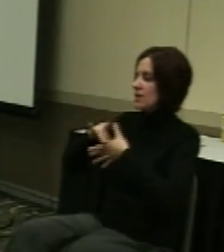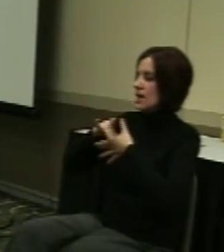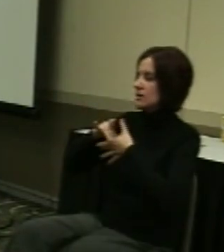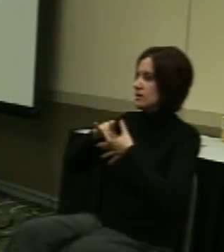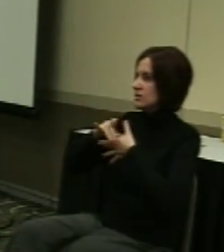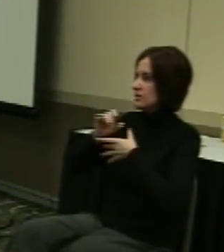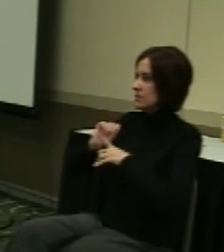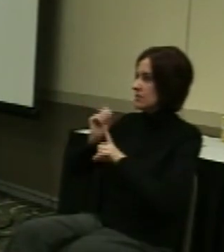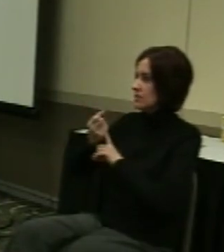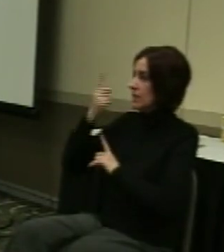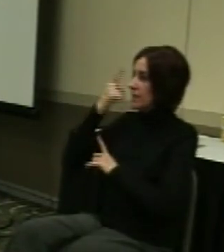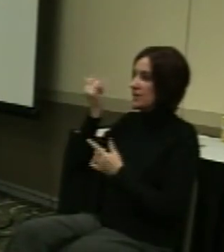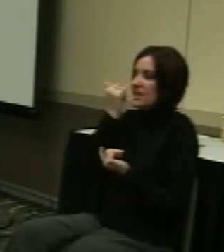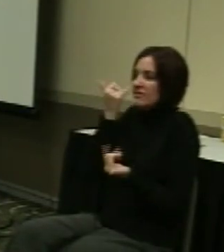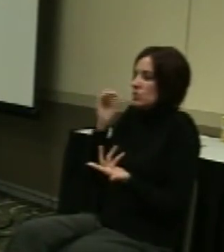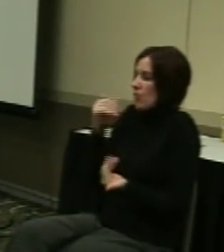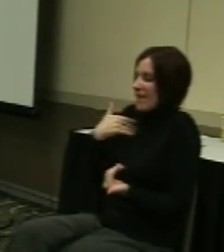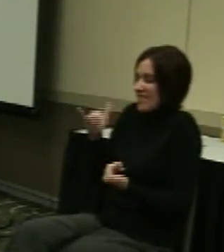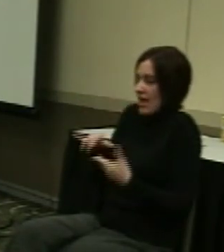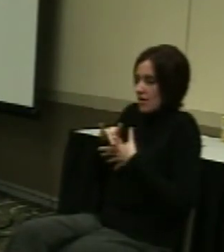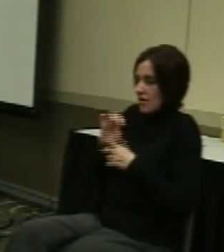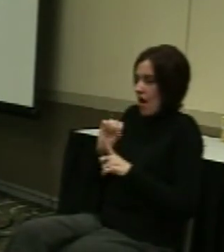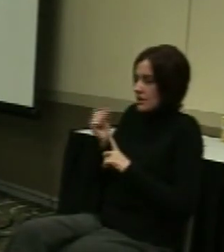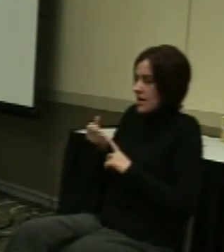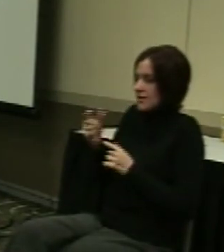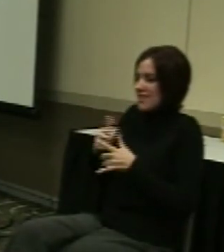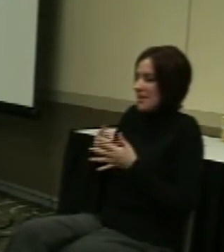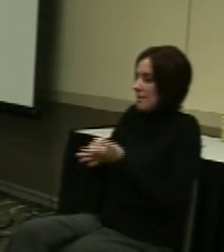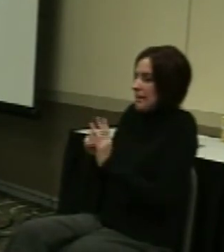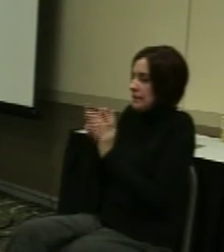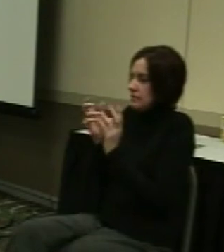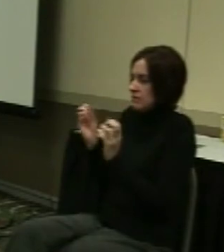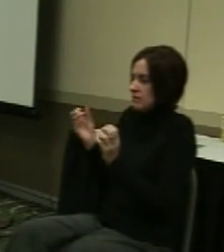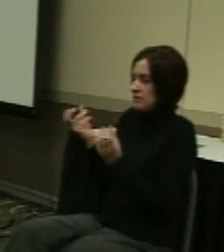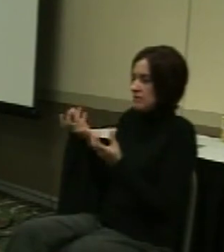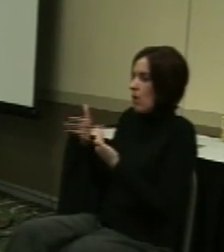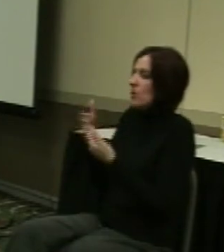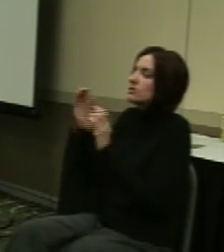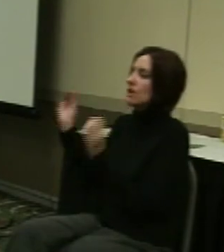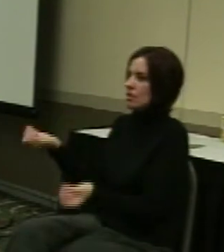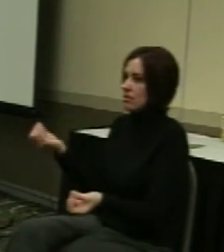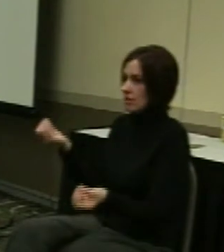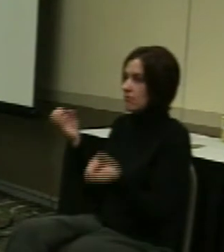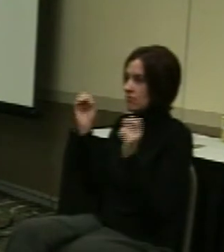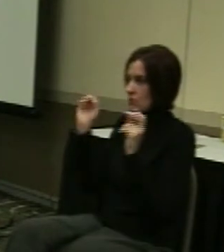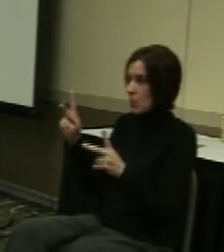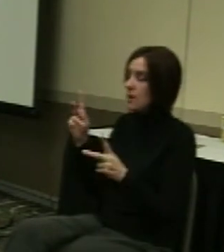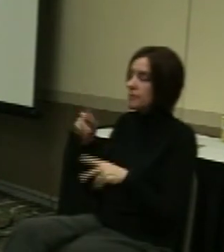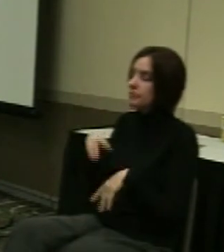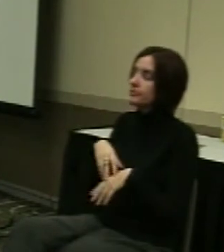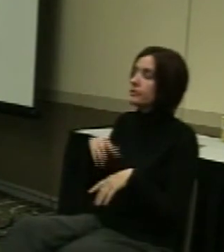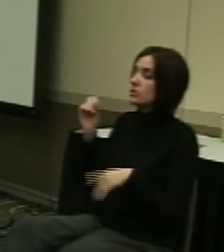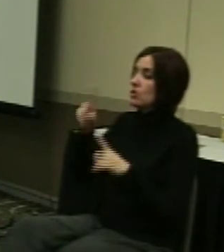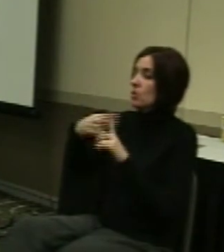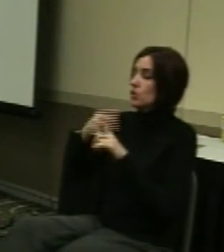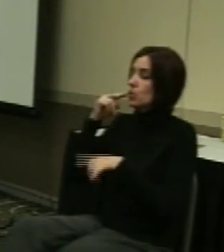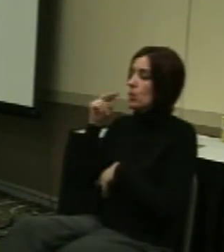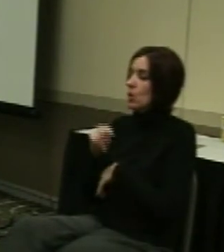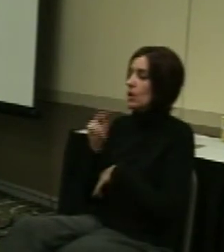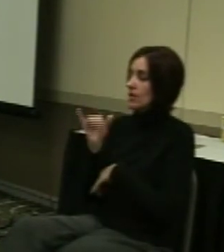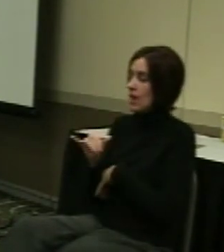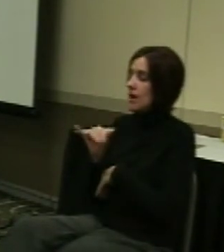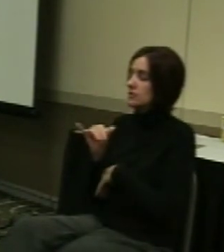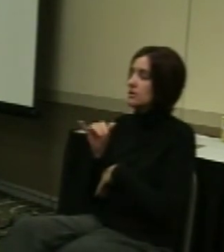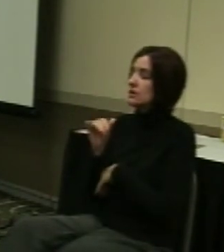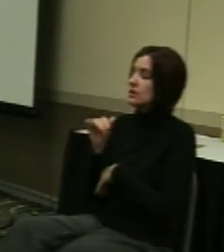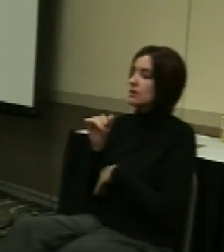Because if you don't have context, it's not as meaningful. All right? So as you look at that, you